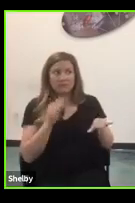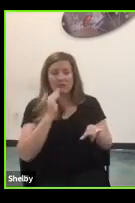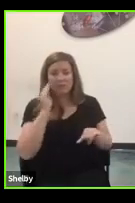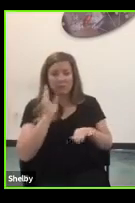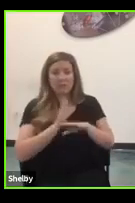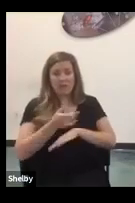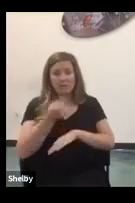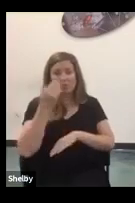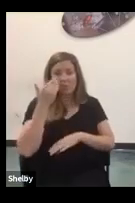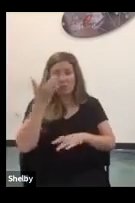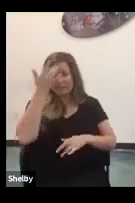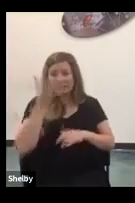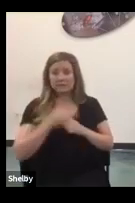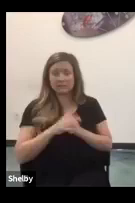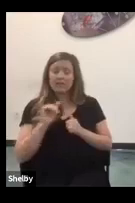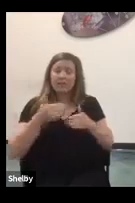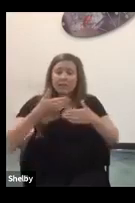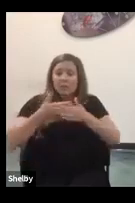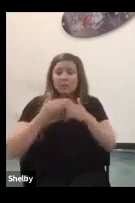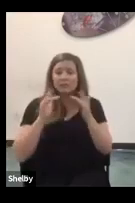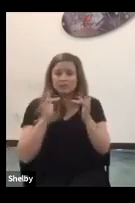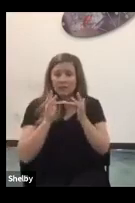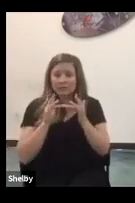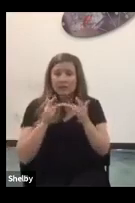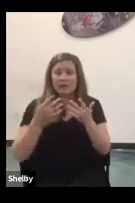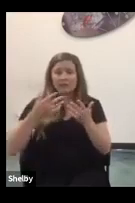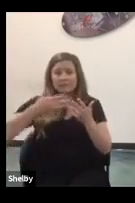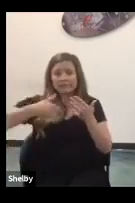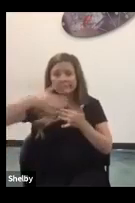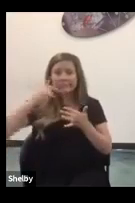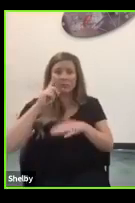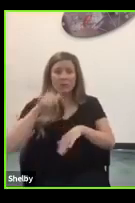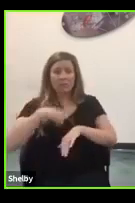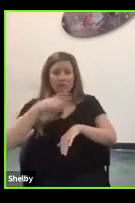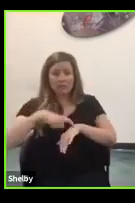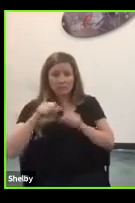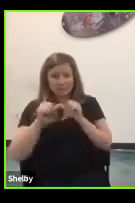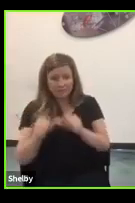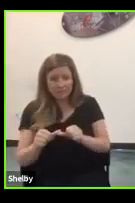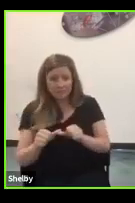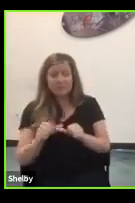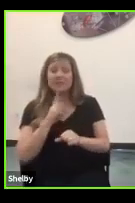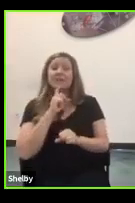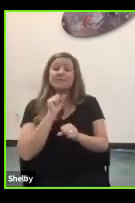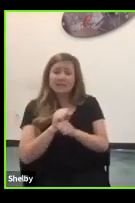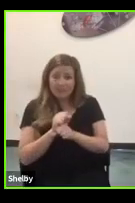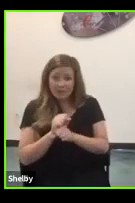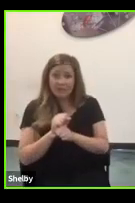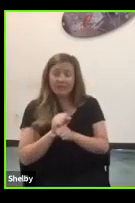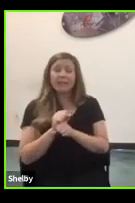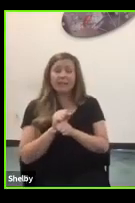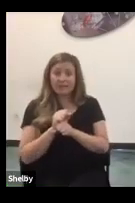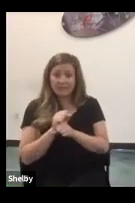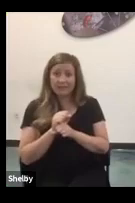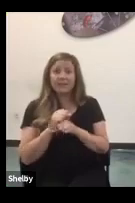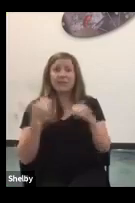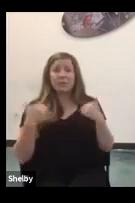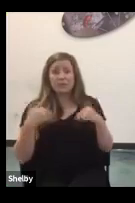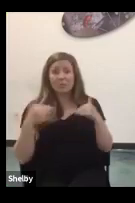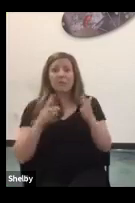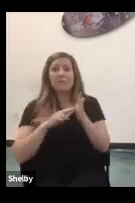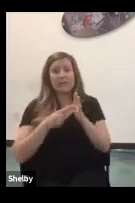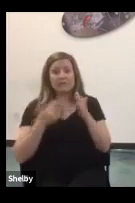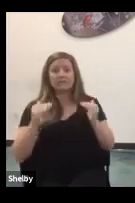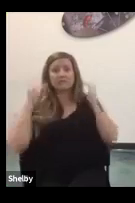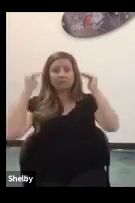direct contact or that close contact for a prolonged period of time definitely is being demonstrated as a high risk in our